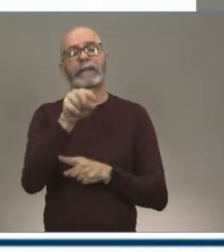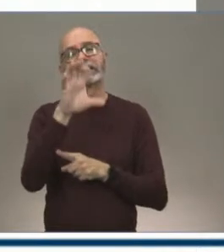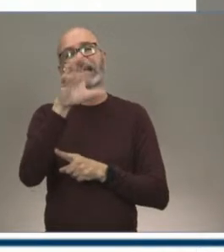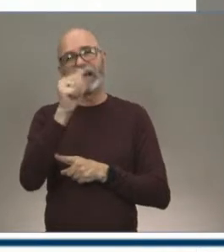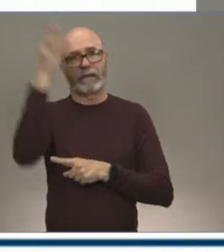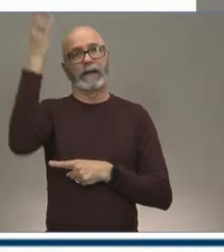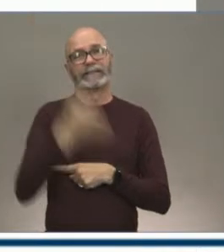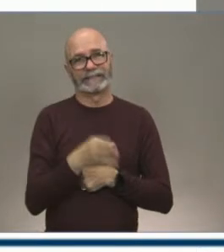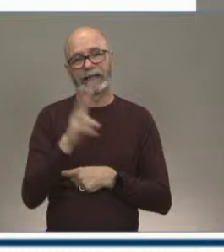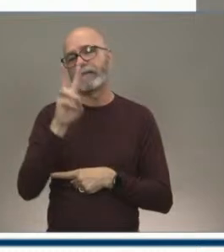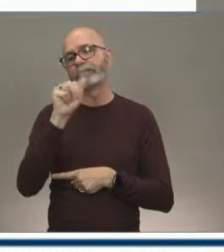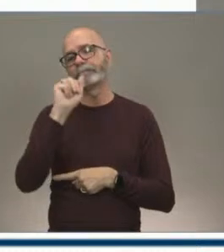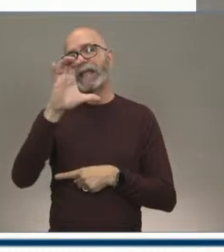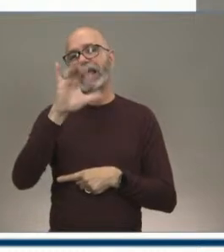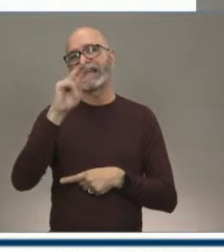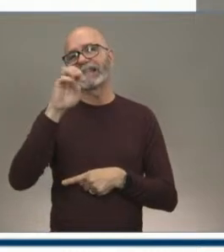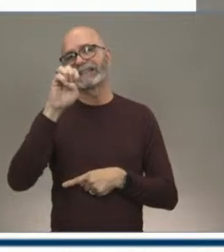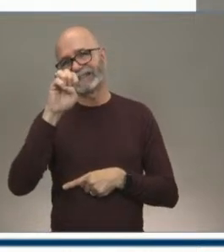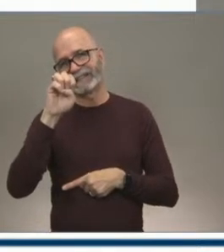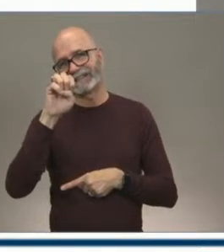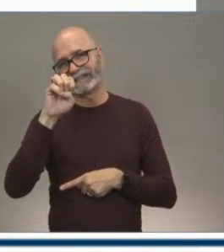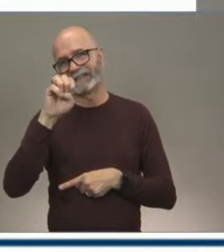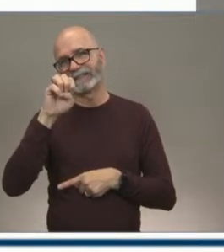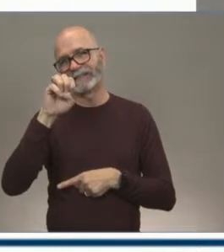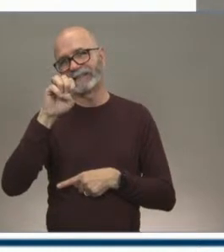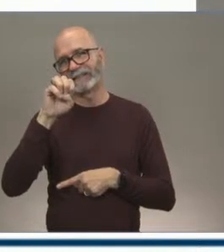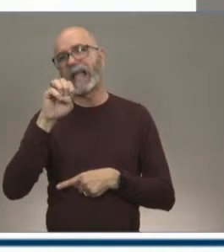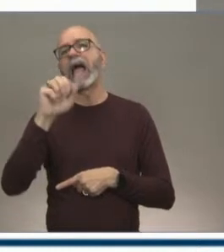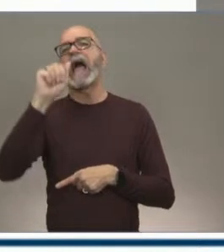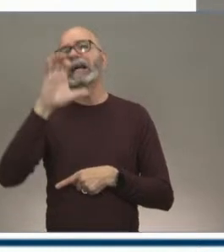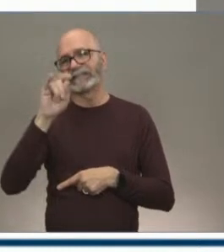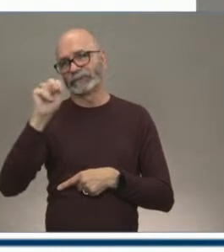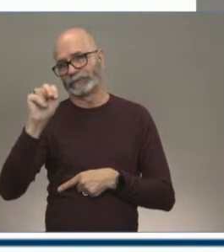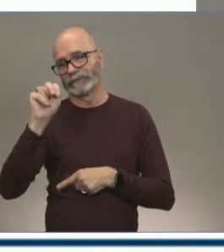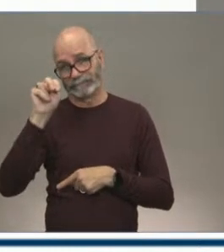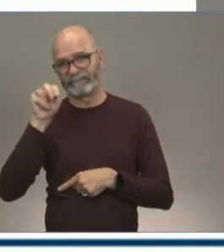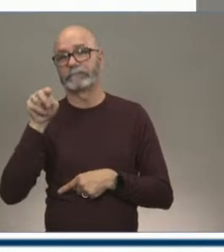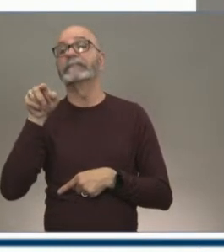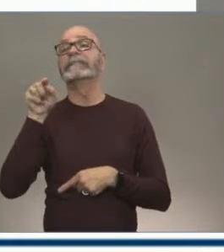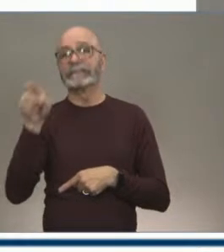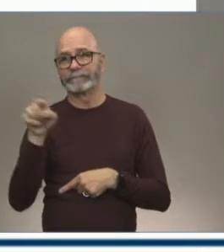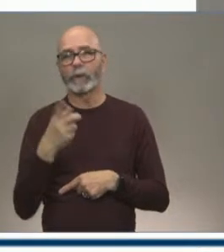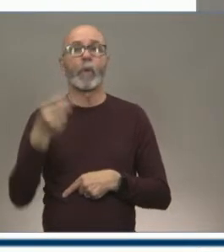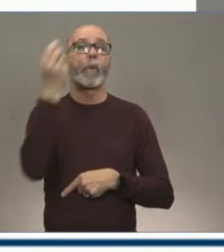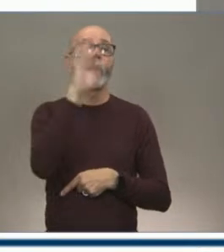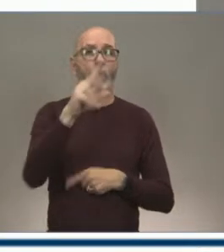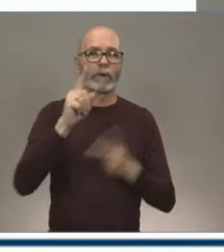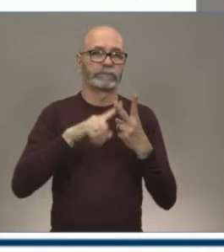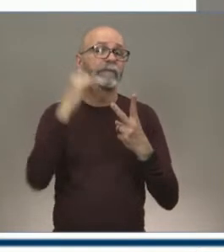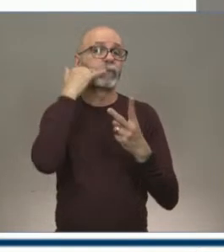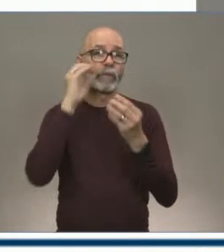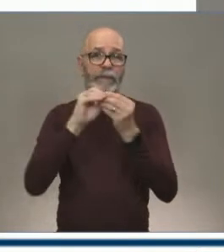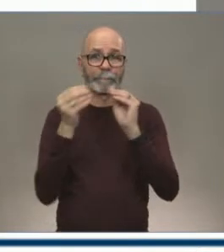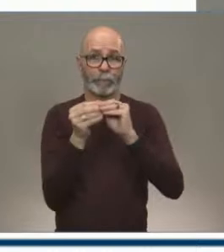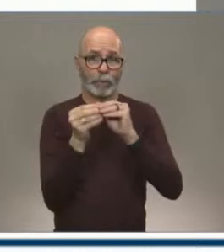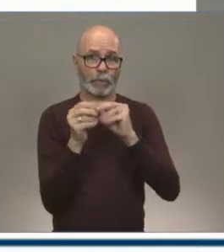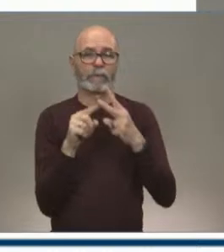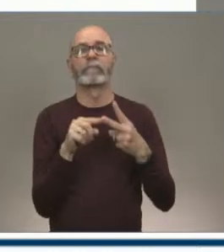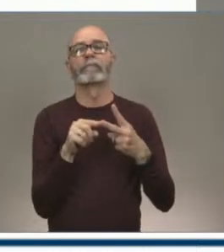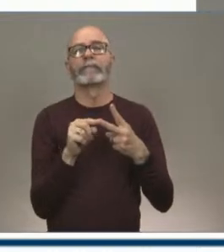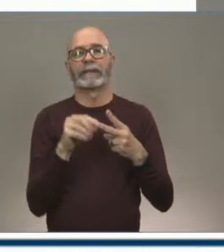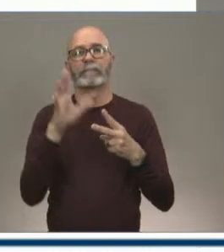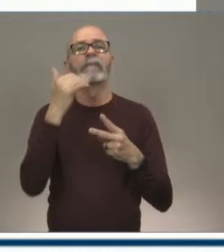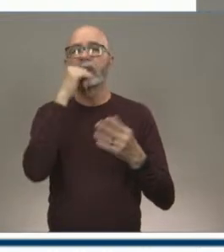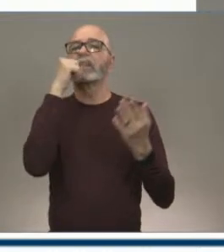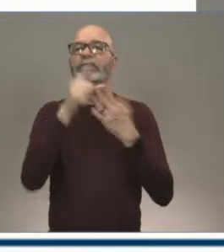novascotia.ca/vaccination, or you'll be able to phone a toll-free number. All that information, the website and the number, will